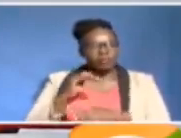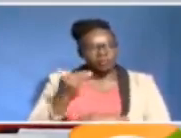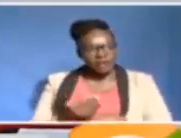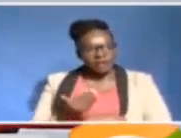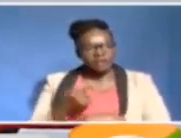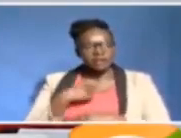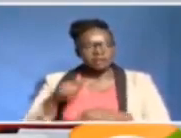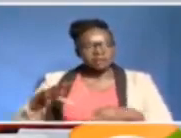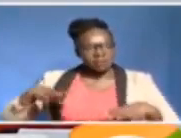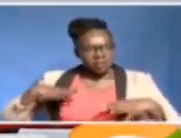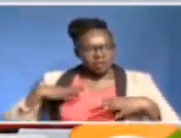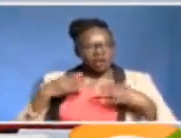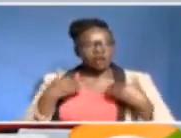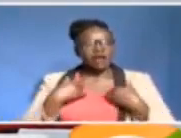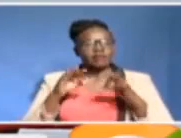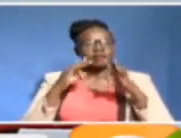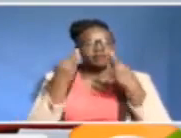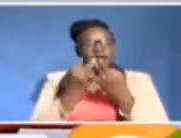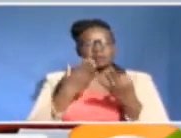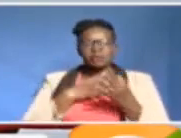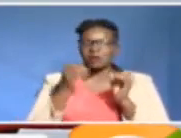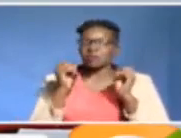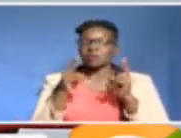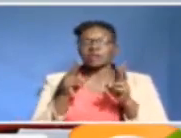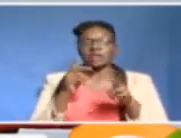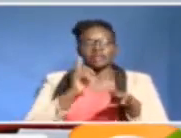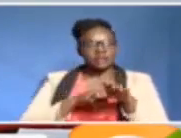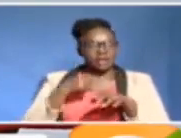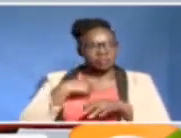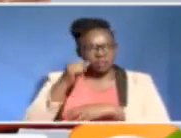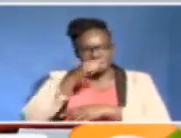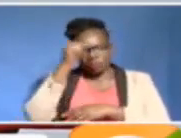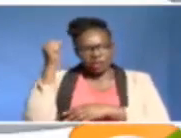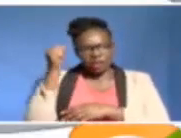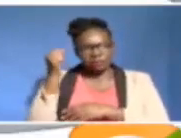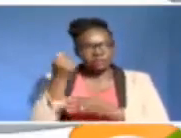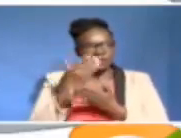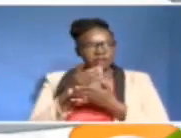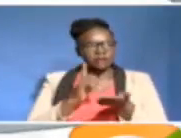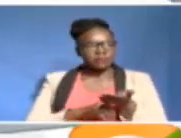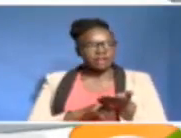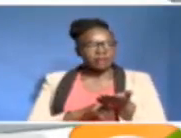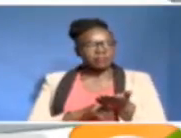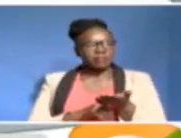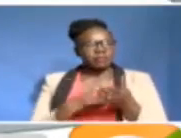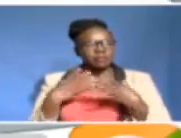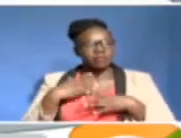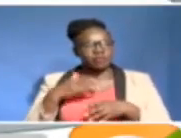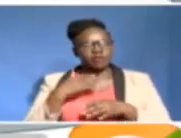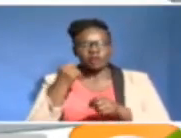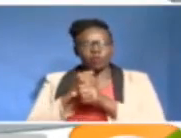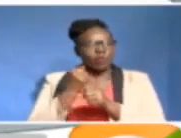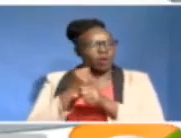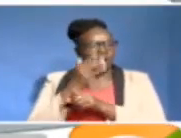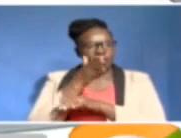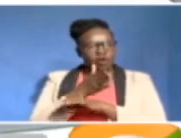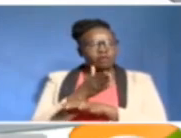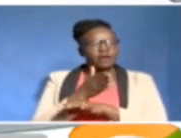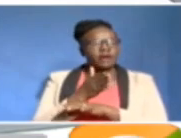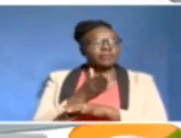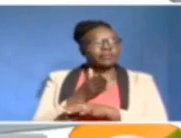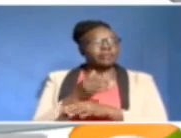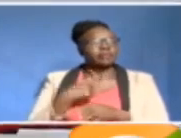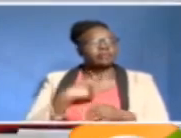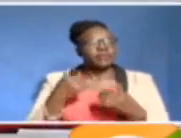My family is okay now, and every time when I wake up, even she tells me, Bridget, you're overworking yourself, because most of the time, I just have a boyfriend